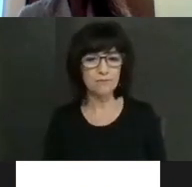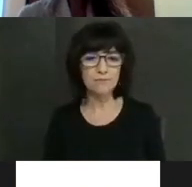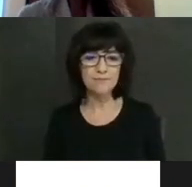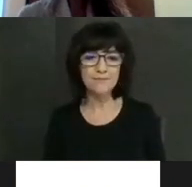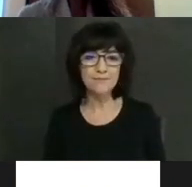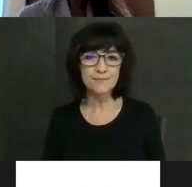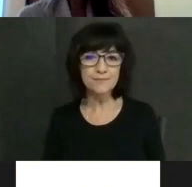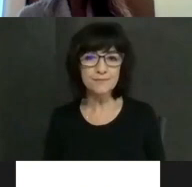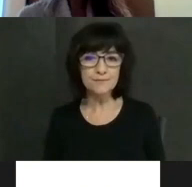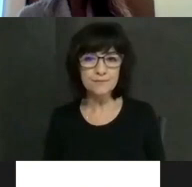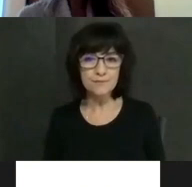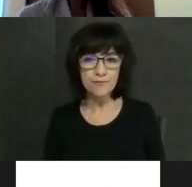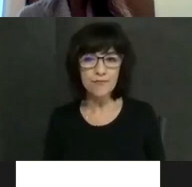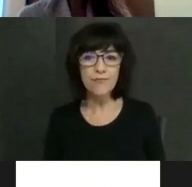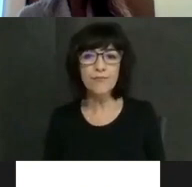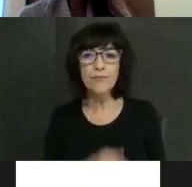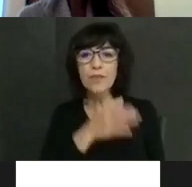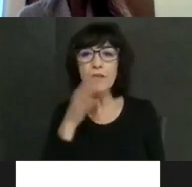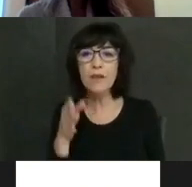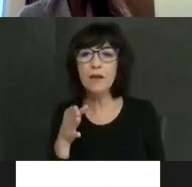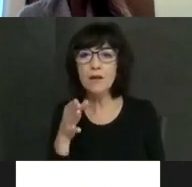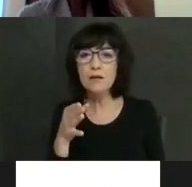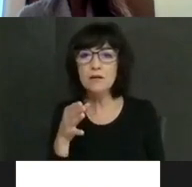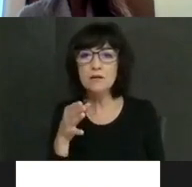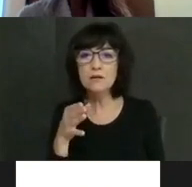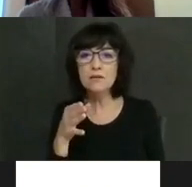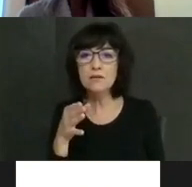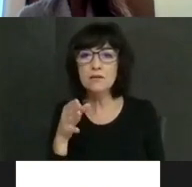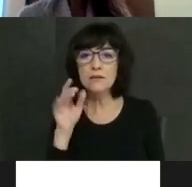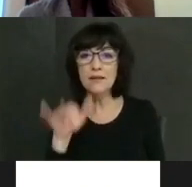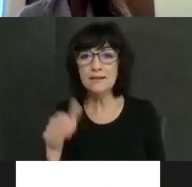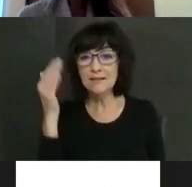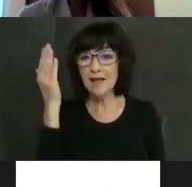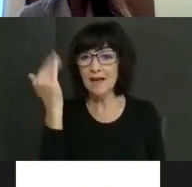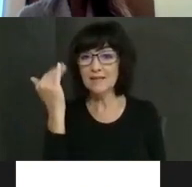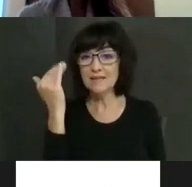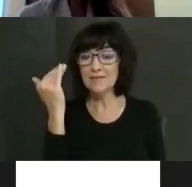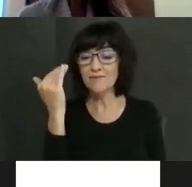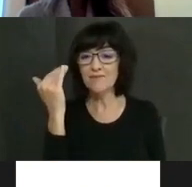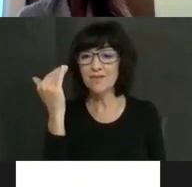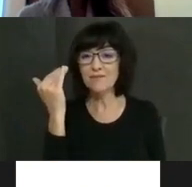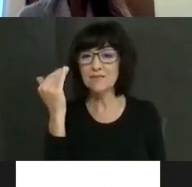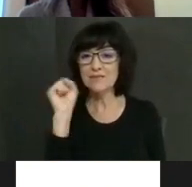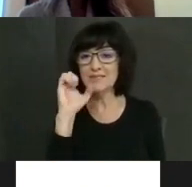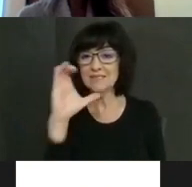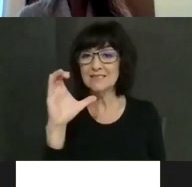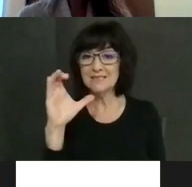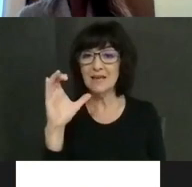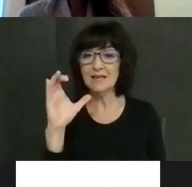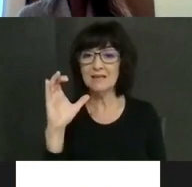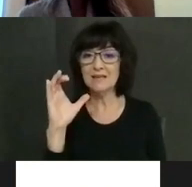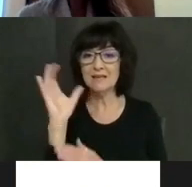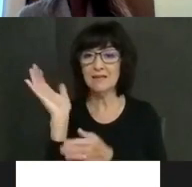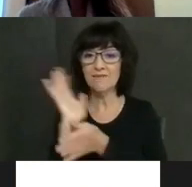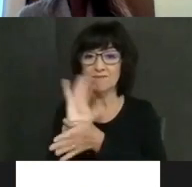Oh, and Andrew says we did discover that the 15-second video is available in Spanish. So we'll get you connected with that,